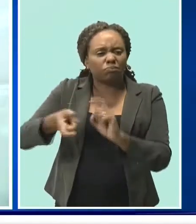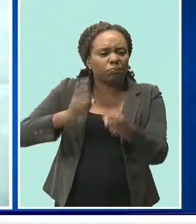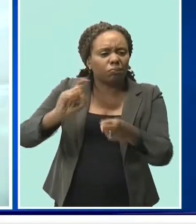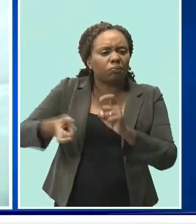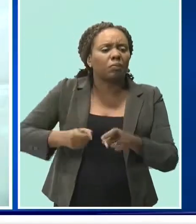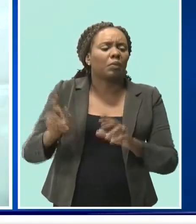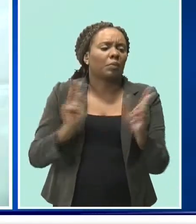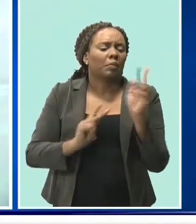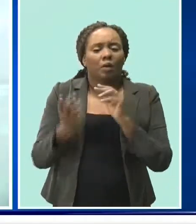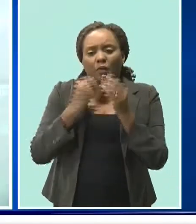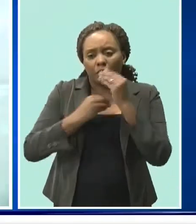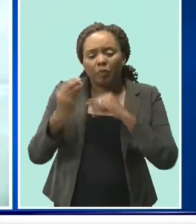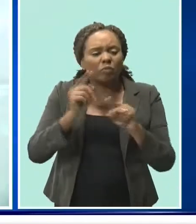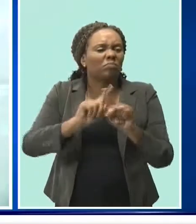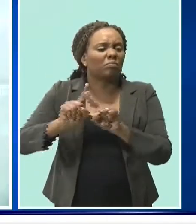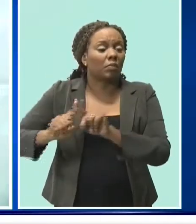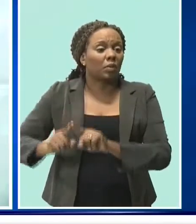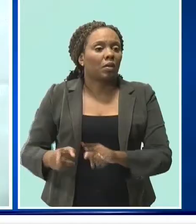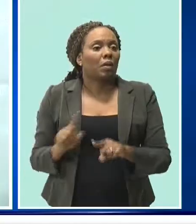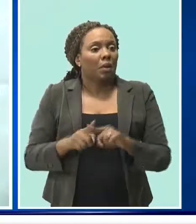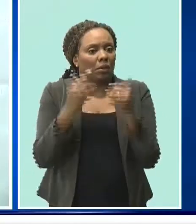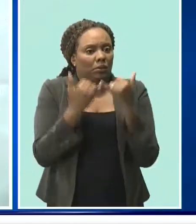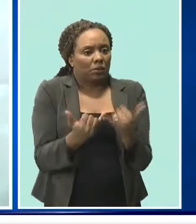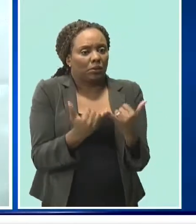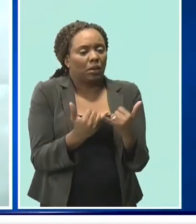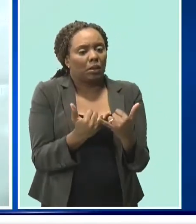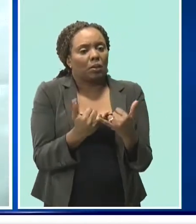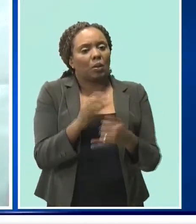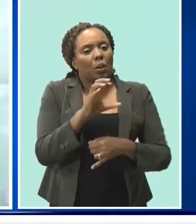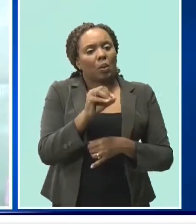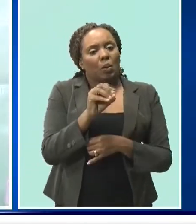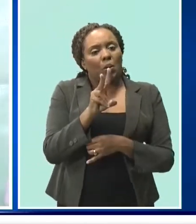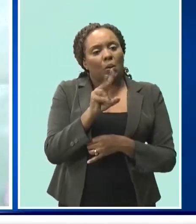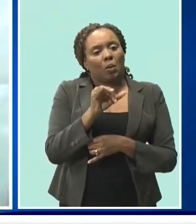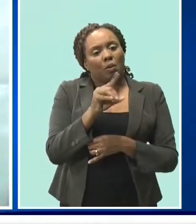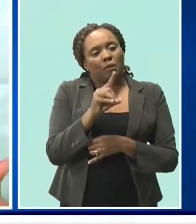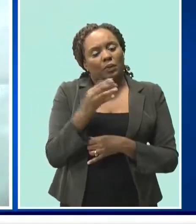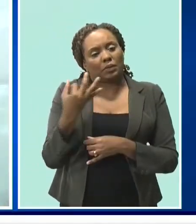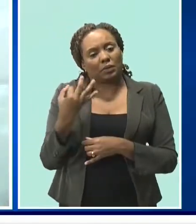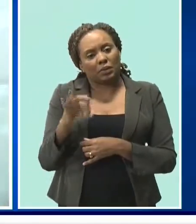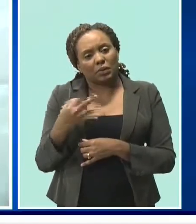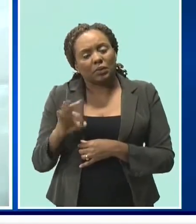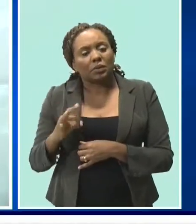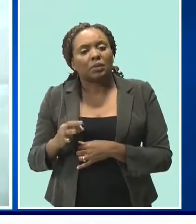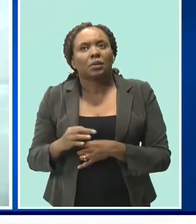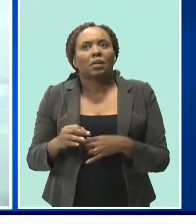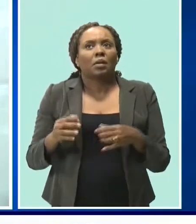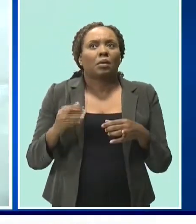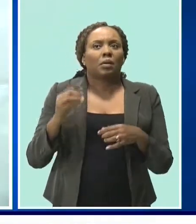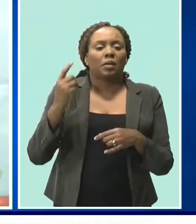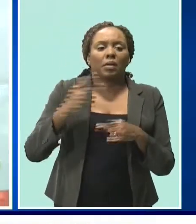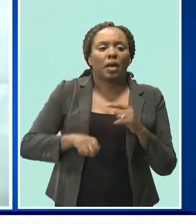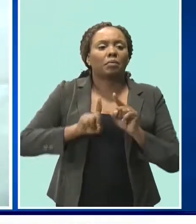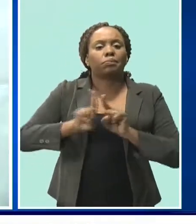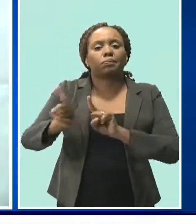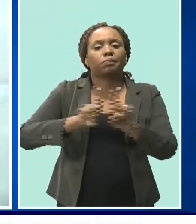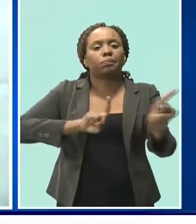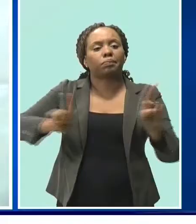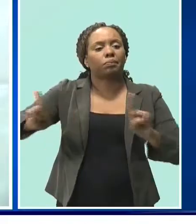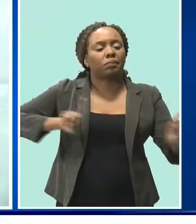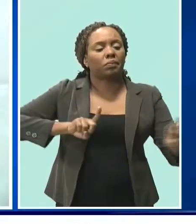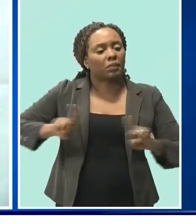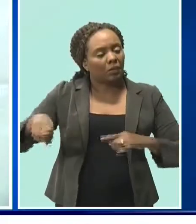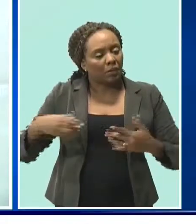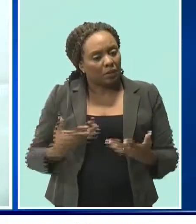hampers. This year, due to the crisis, our members were unable to get into society and to deliver our